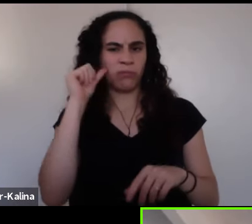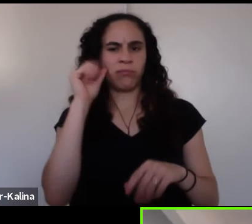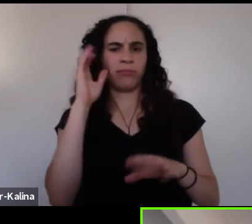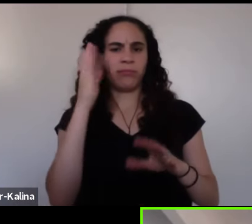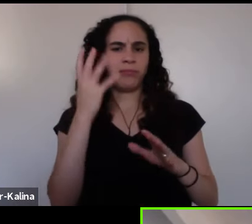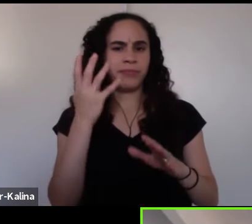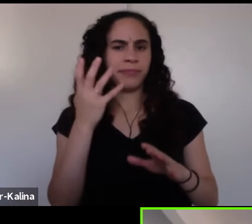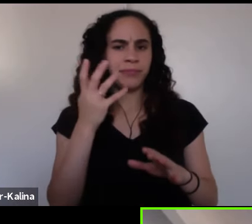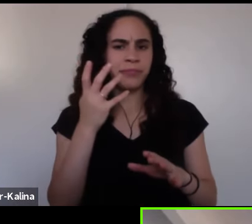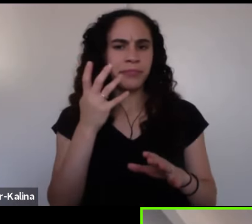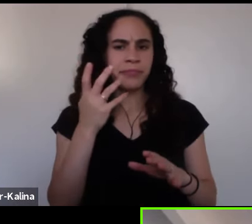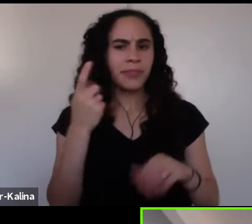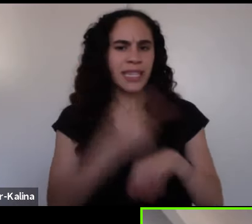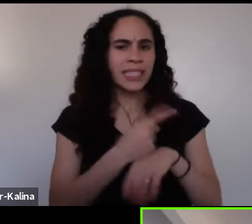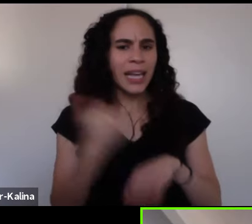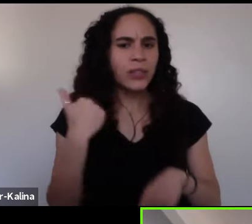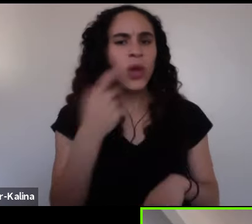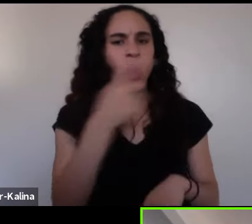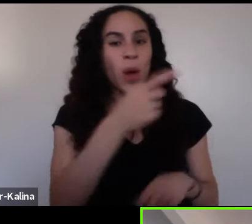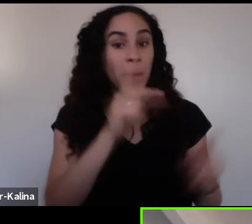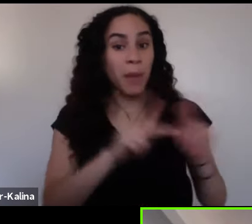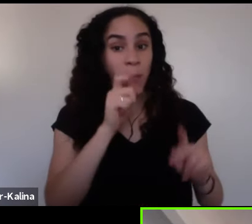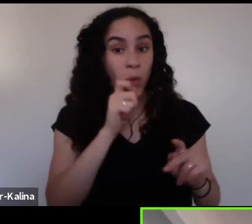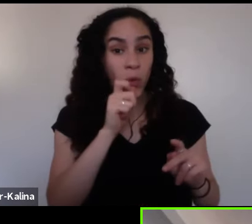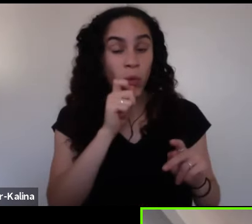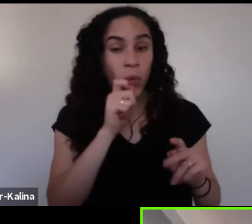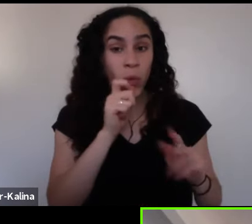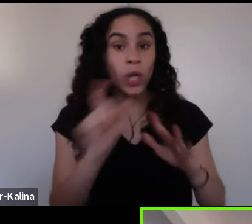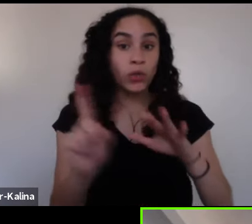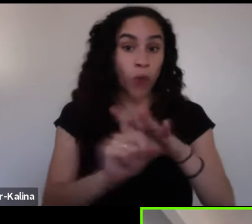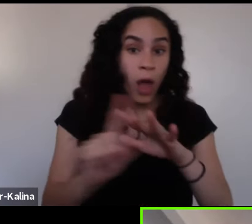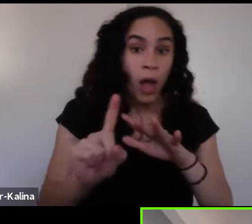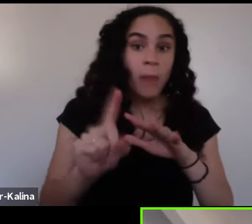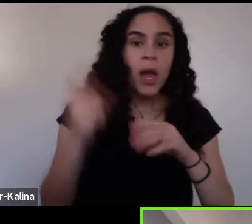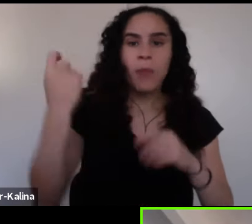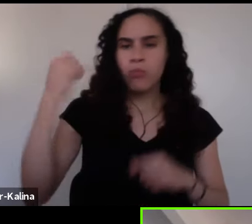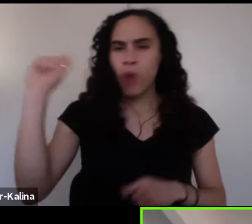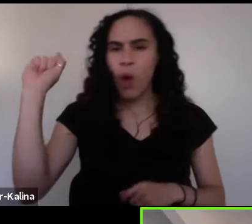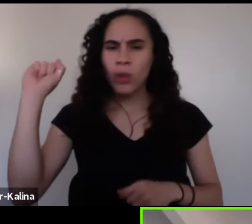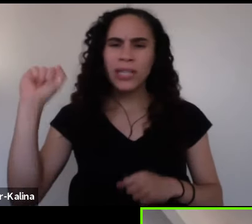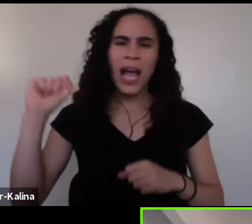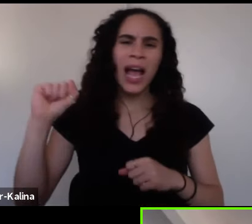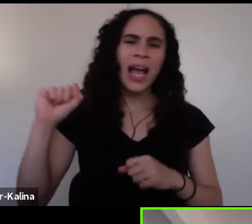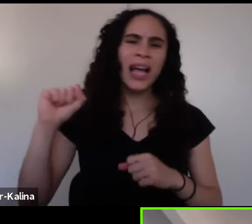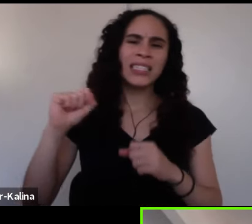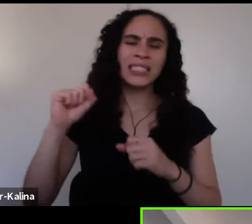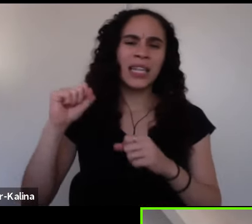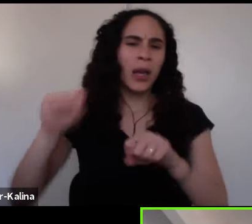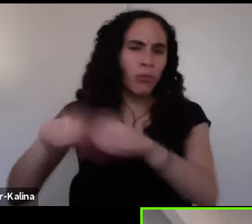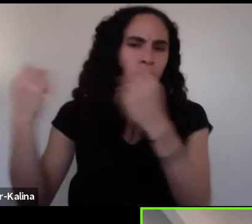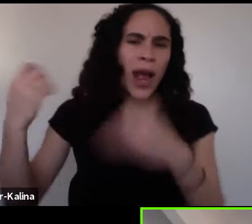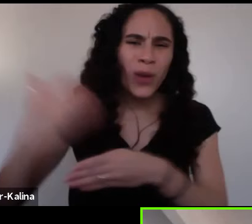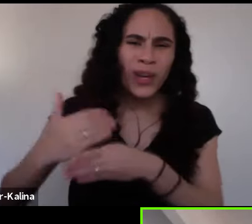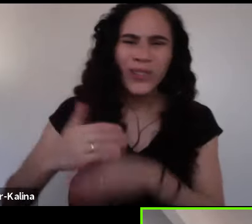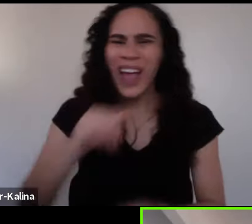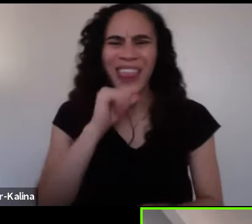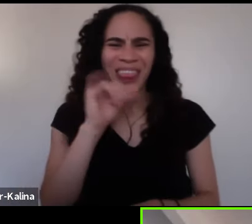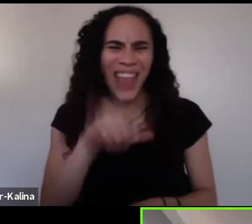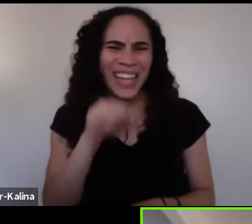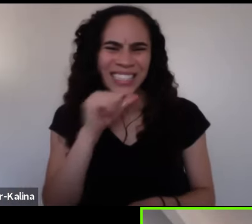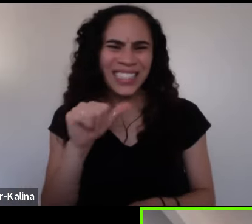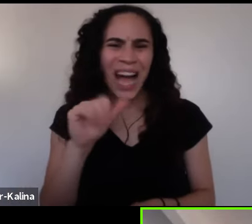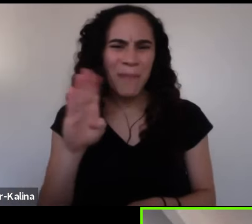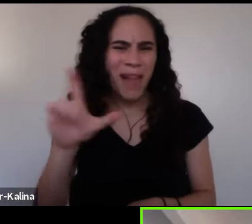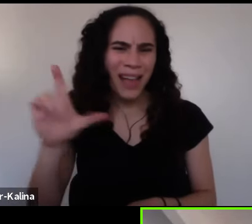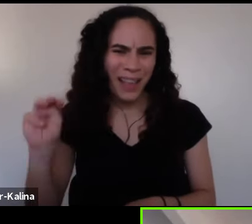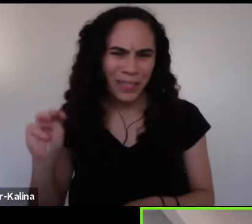go to these protests and break windows and all that kind of stuff, that's not Black Lives Matter. That's not them. You know what I